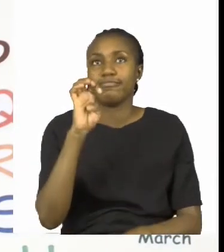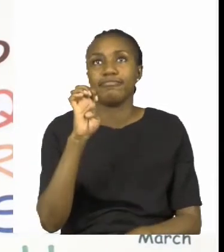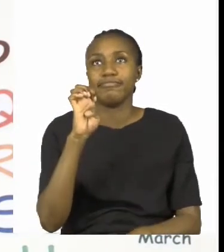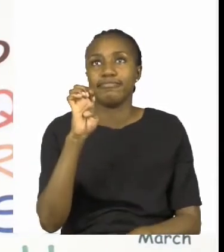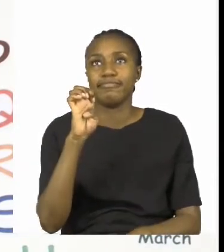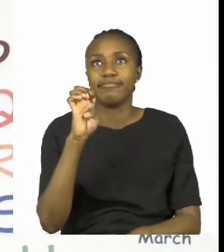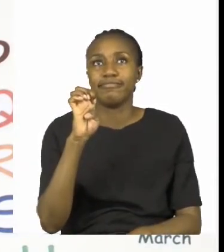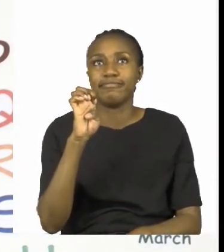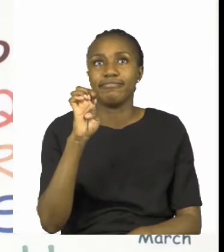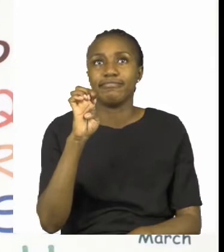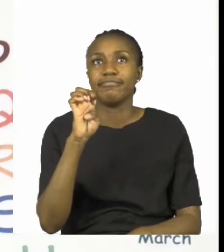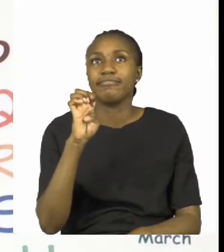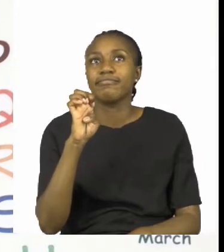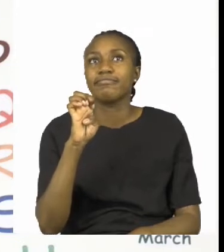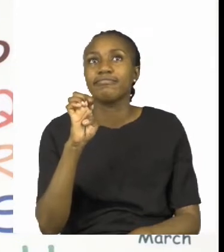E.